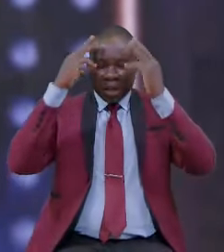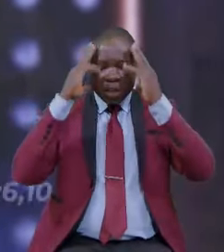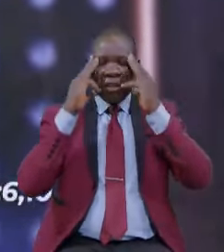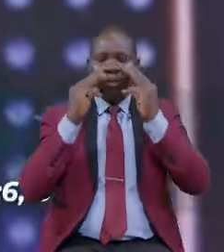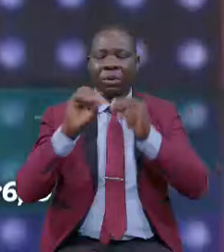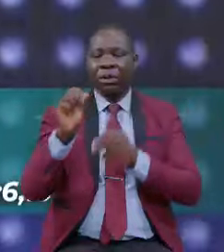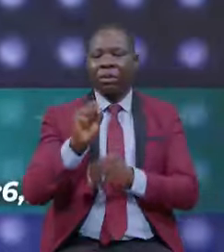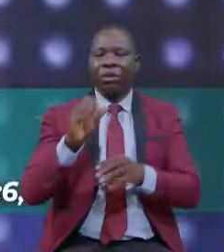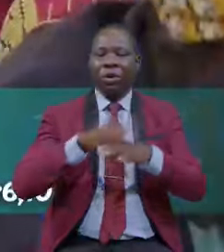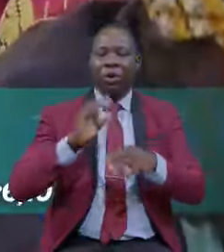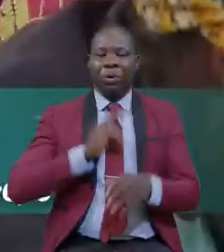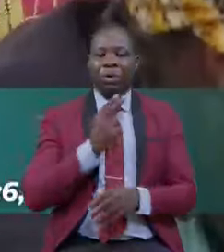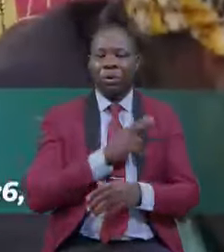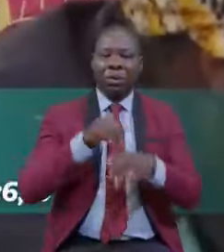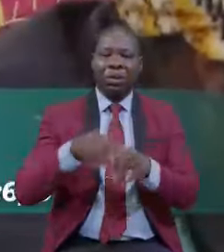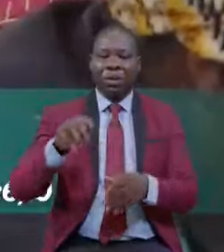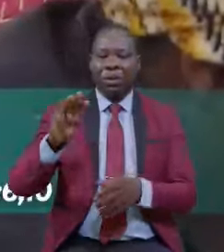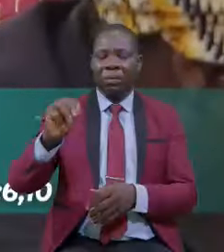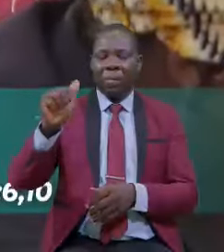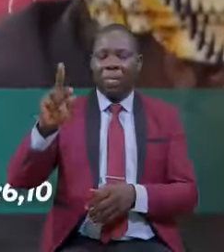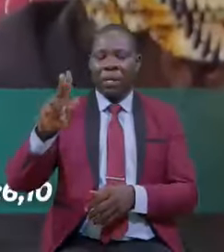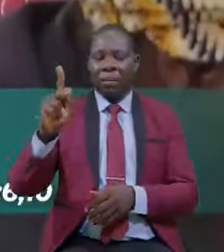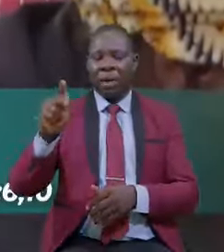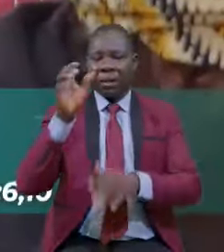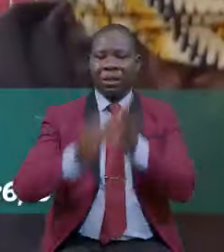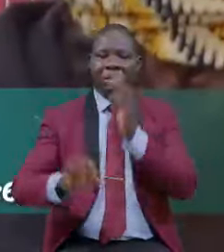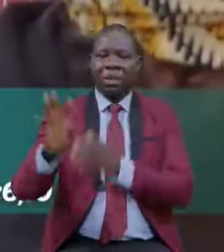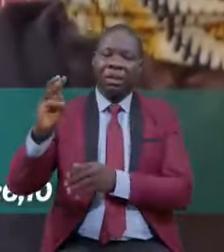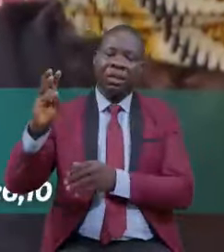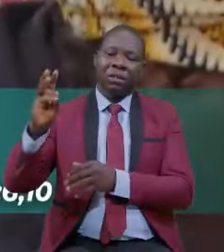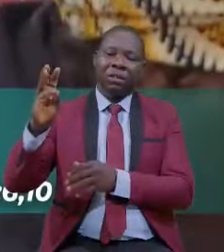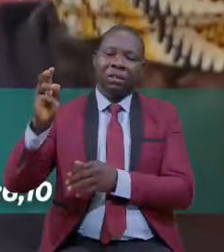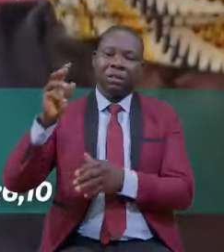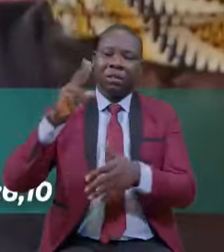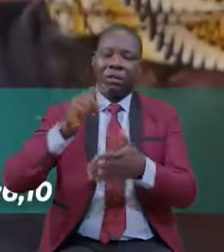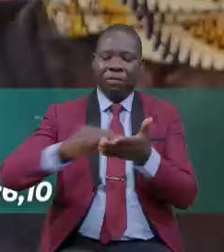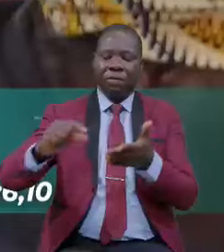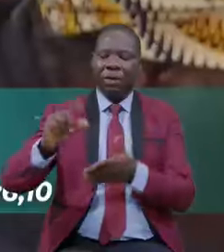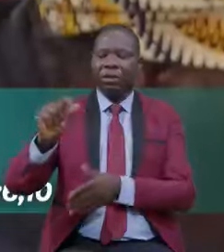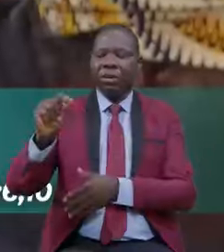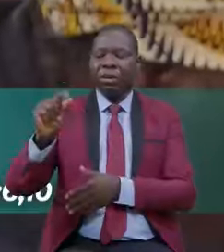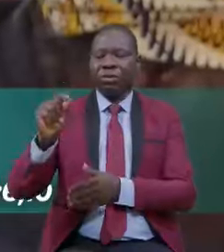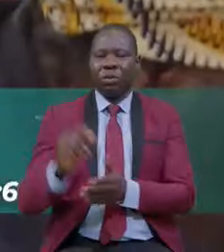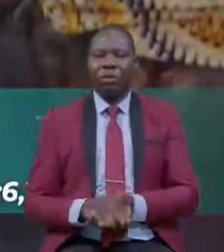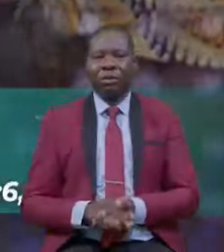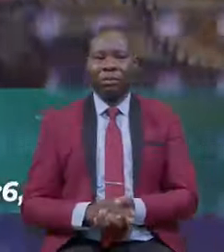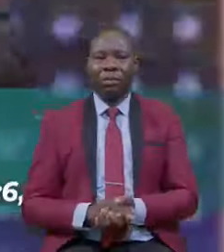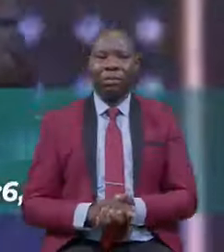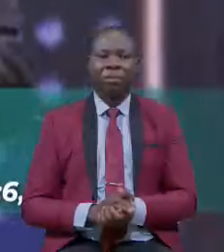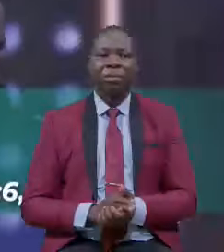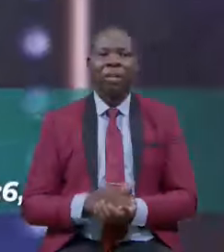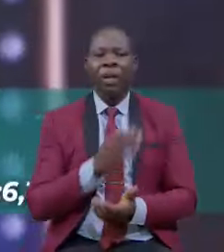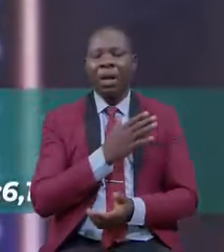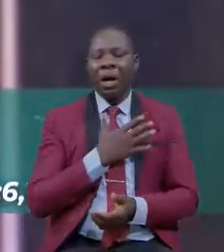verse 20. Mark chapter 16. We're reading from verse 20. And they